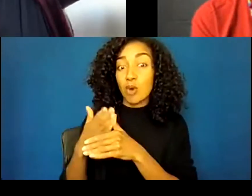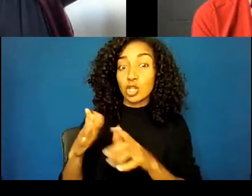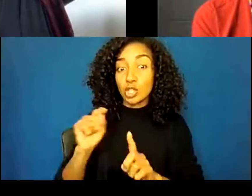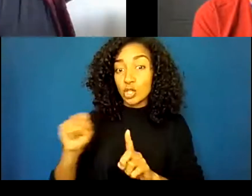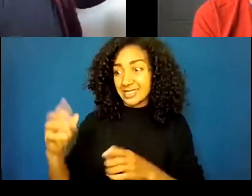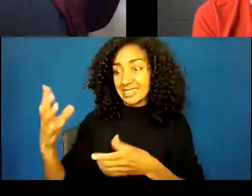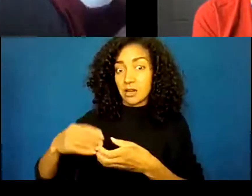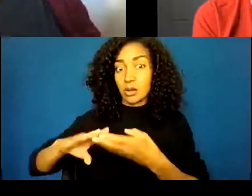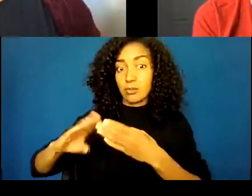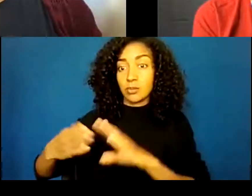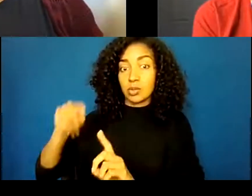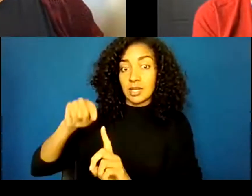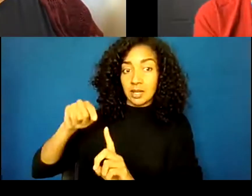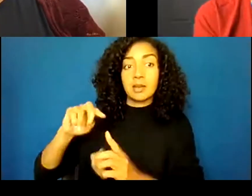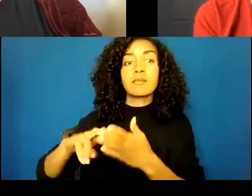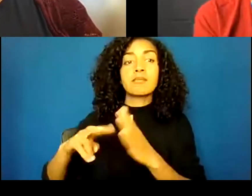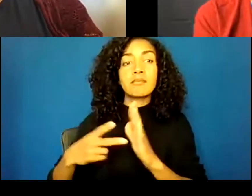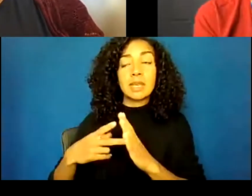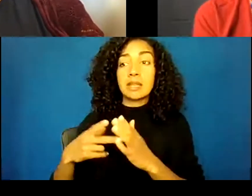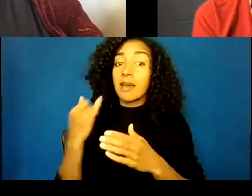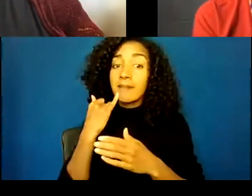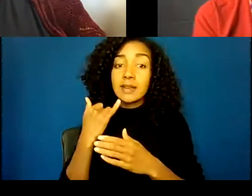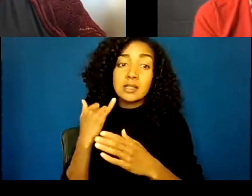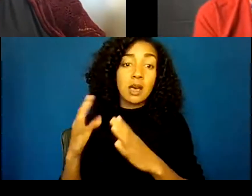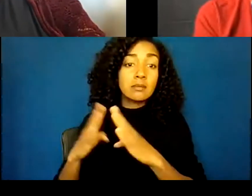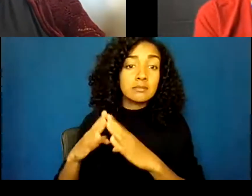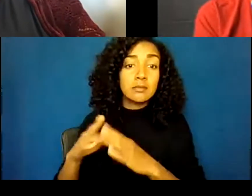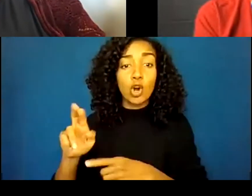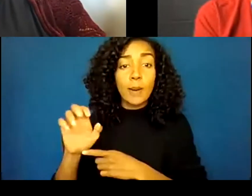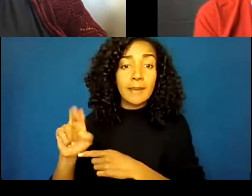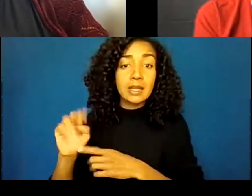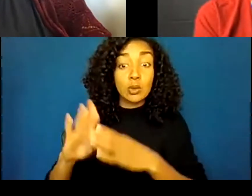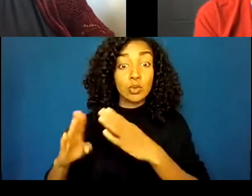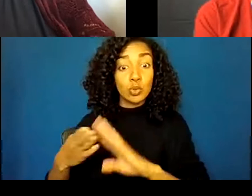community, it's going to be an urban community and there is law enforcement,